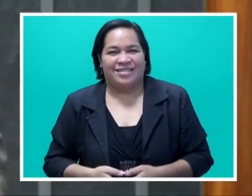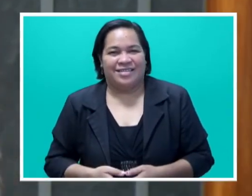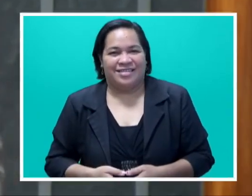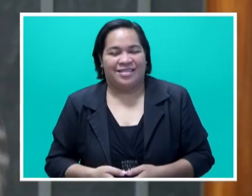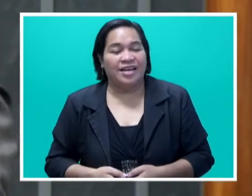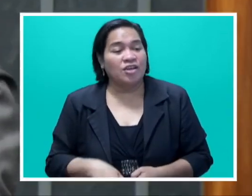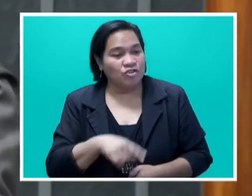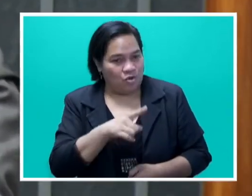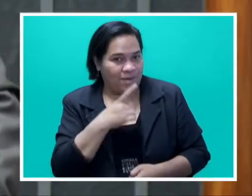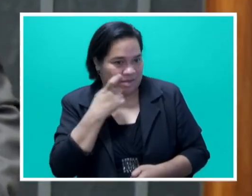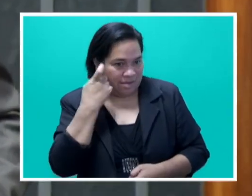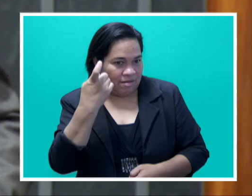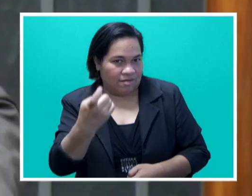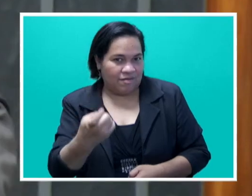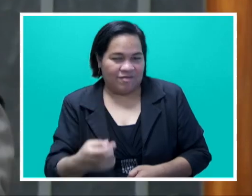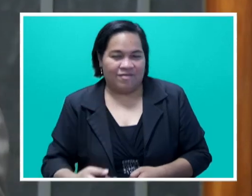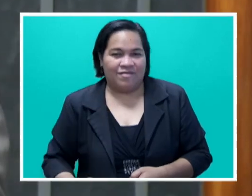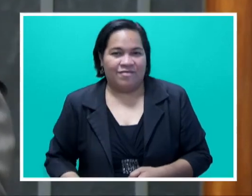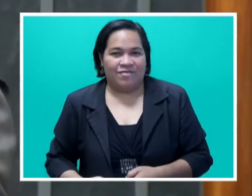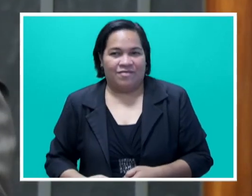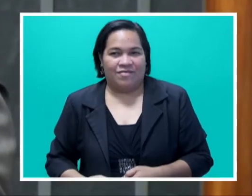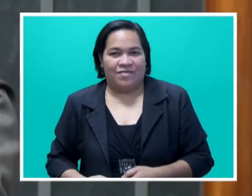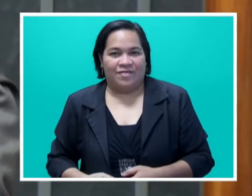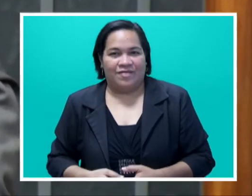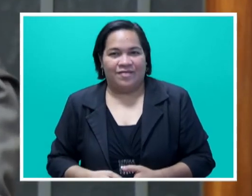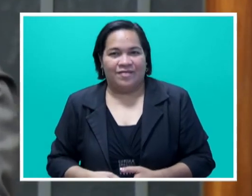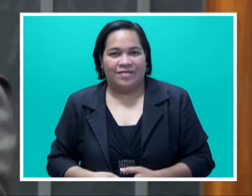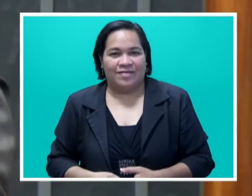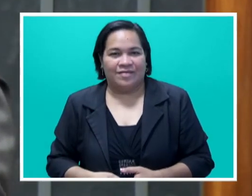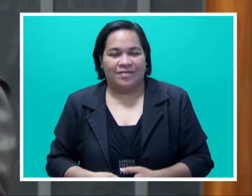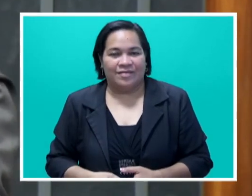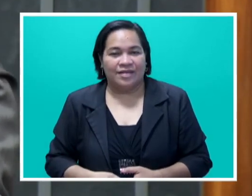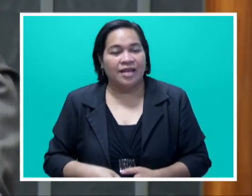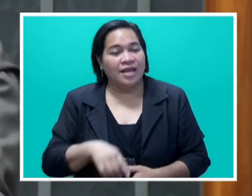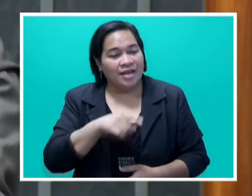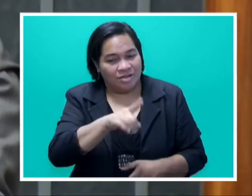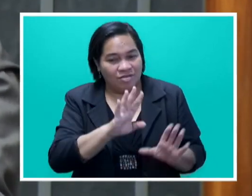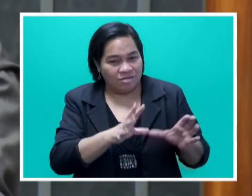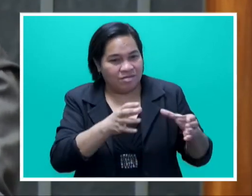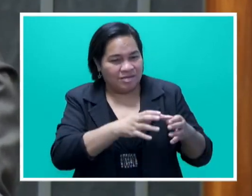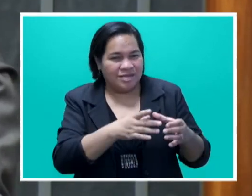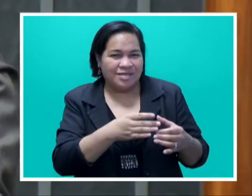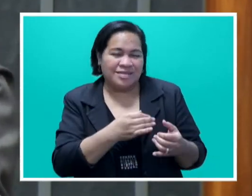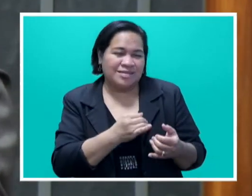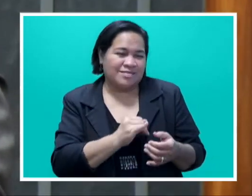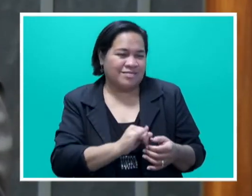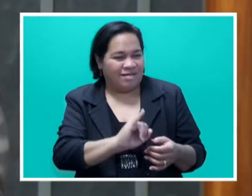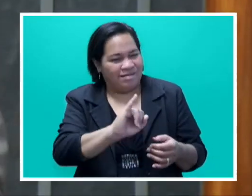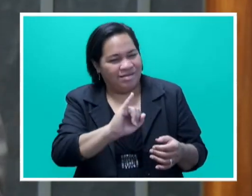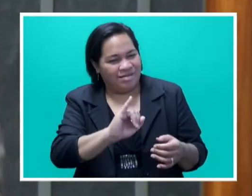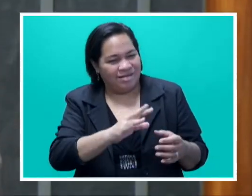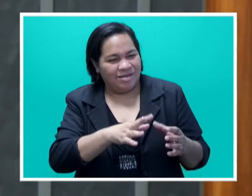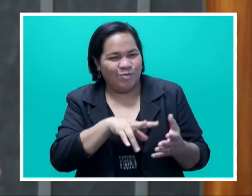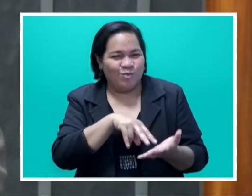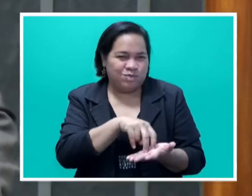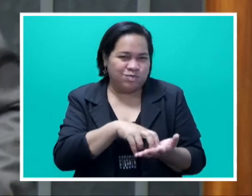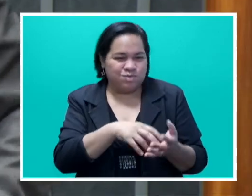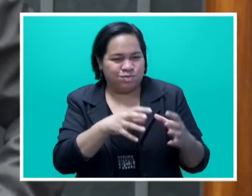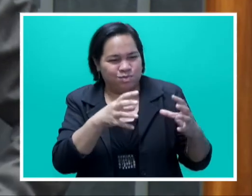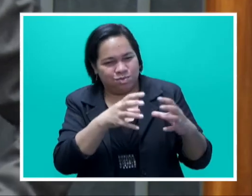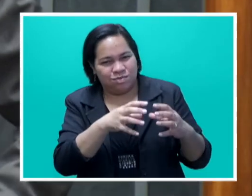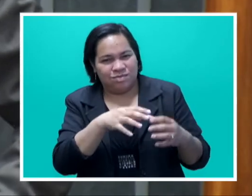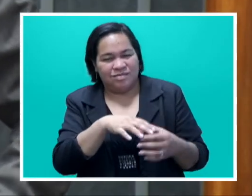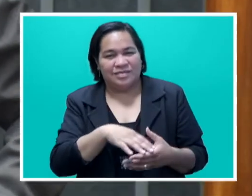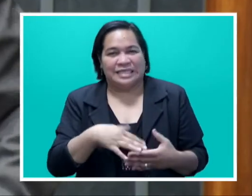You better watch out. Order. A house in a bad shape. I will reiterate that. A house in a bad